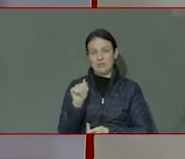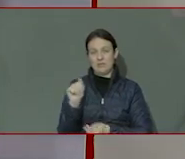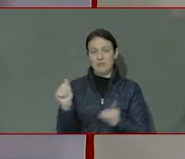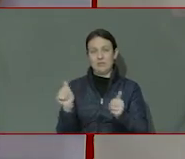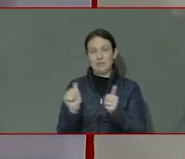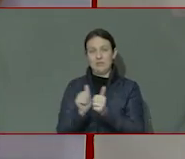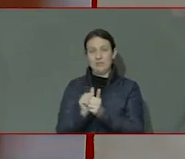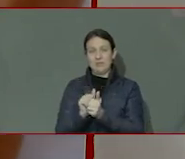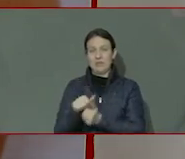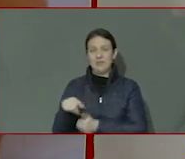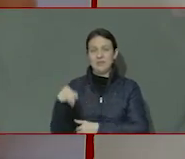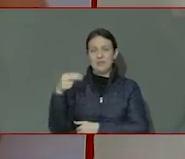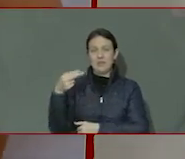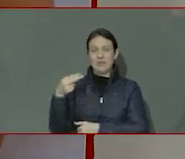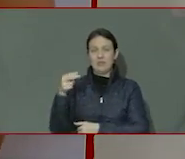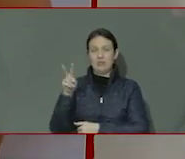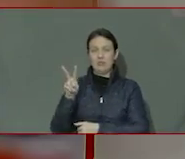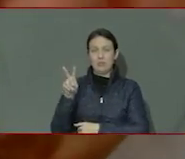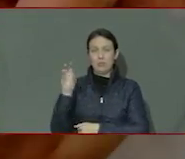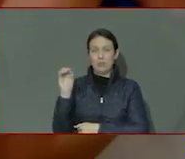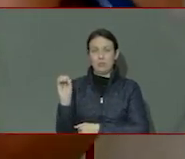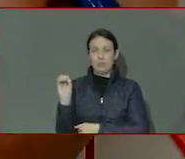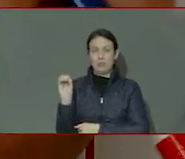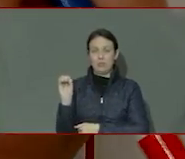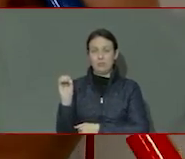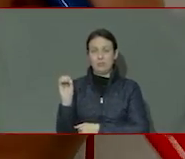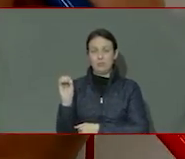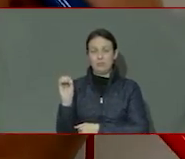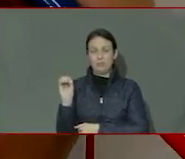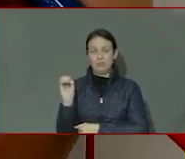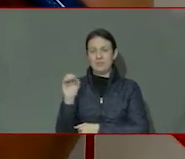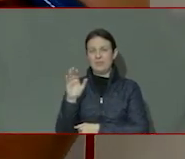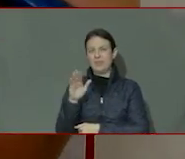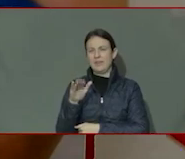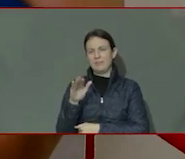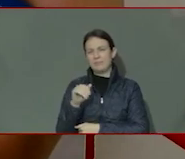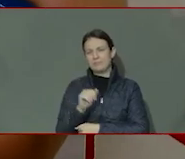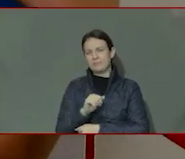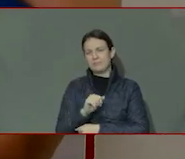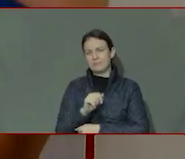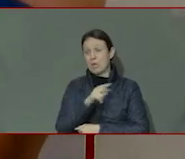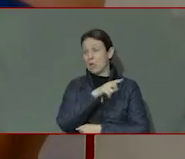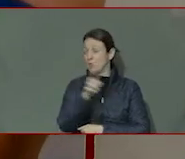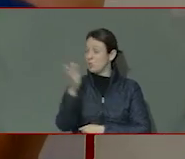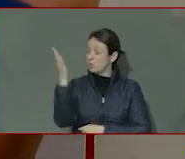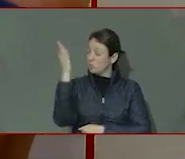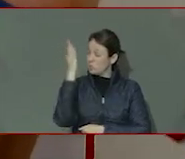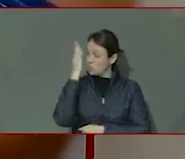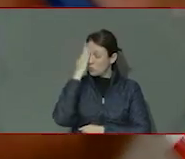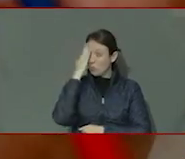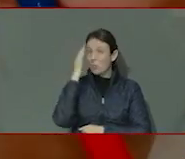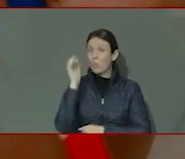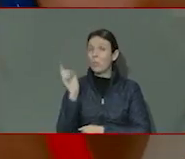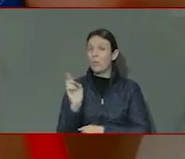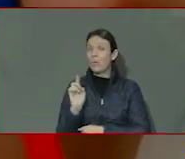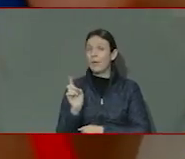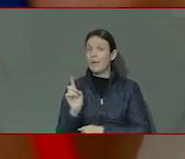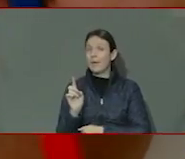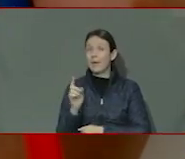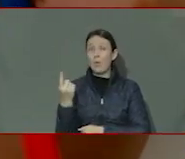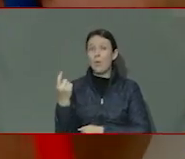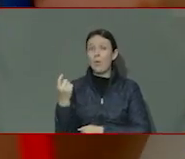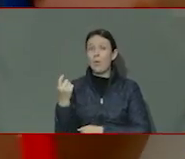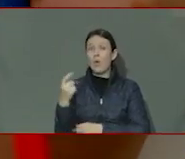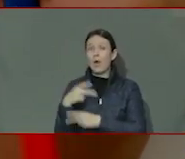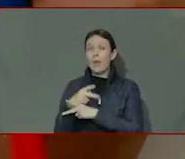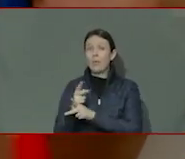plus H2O. Grade 12s, you immediately know one of your